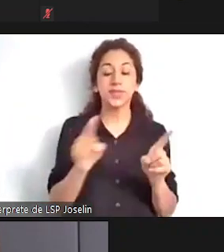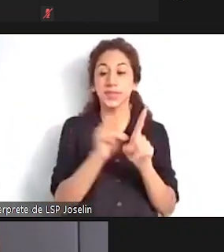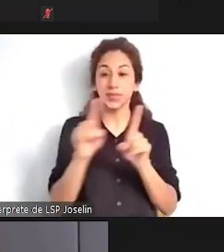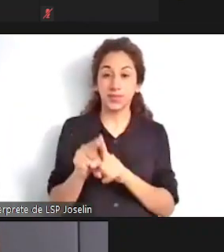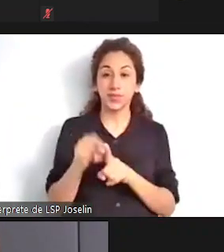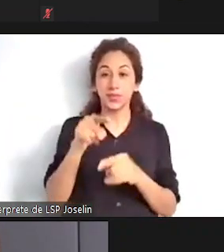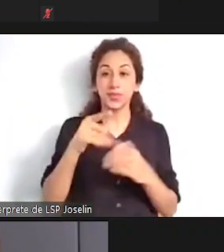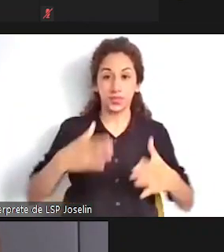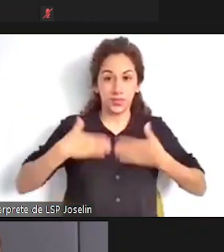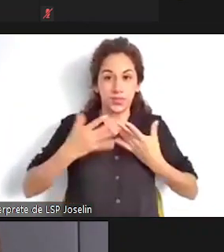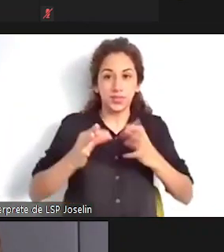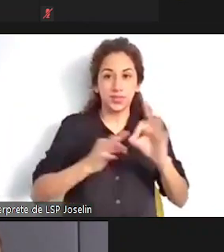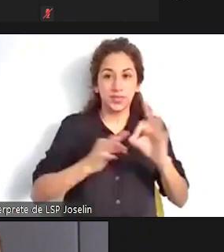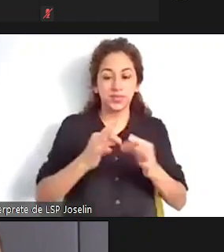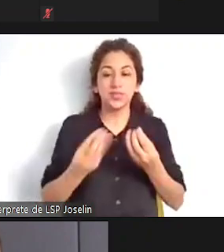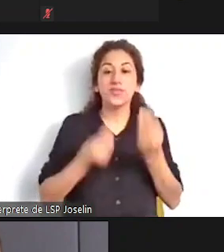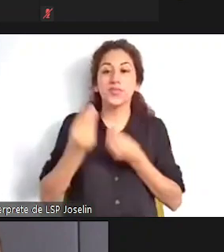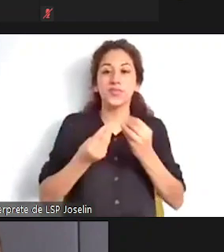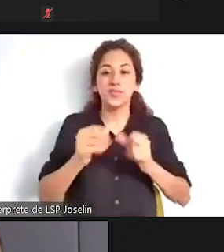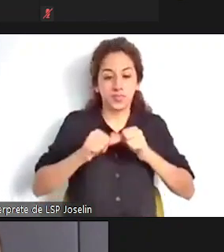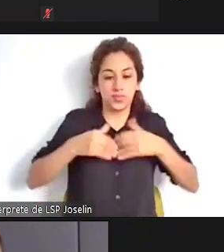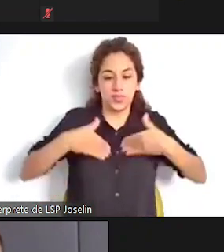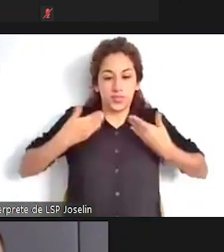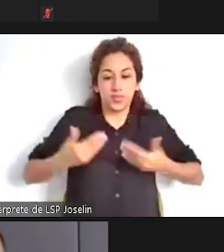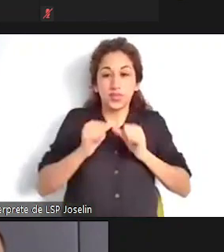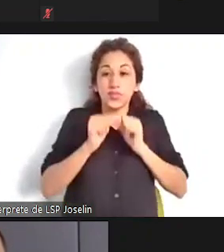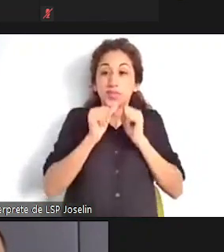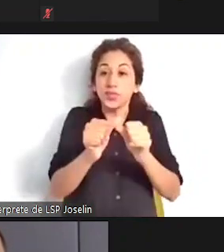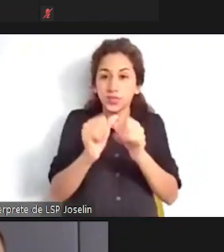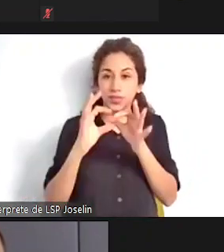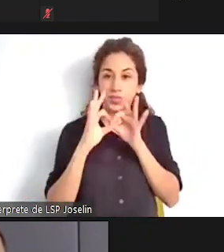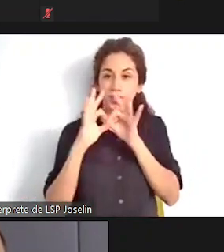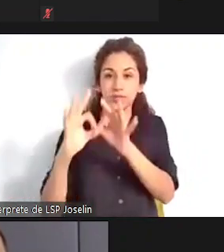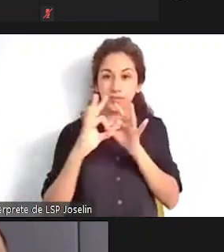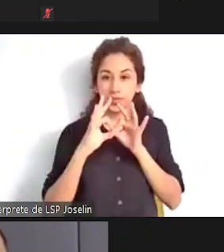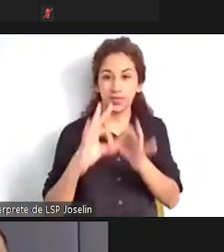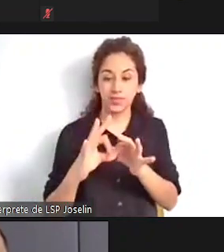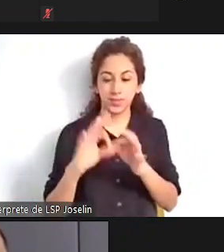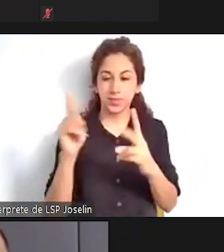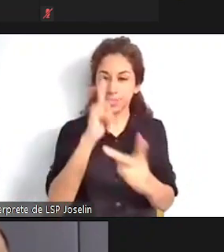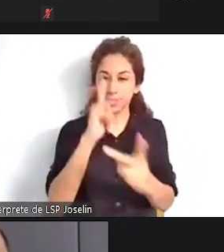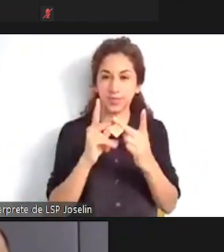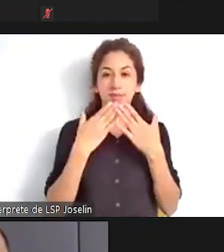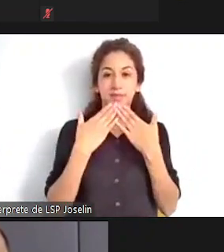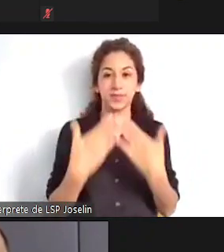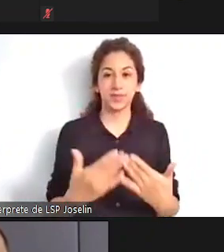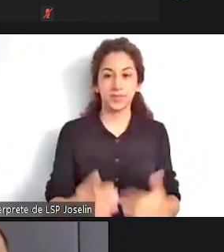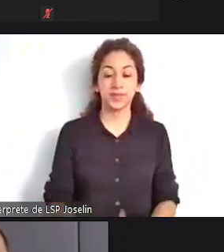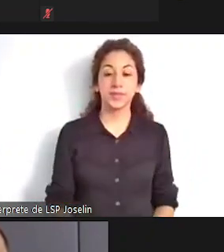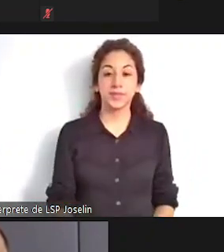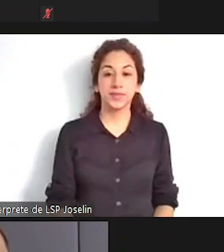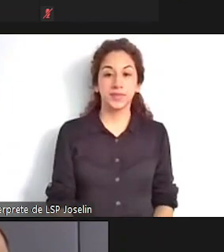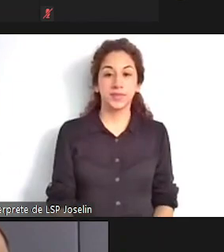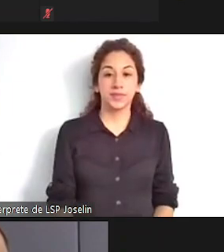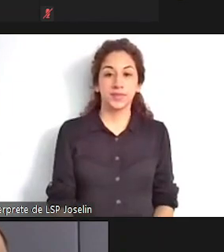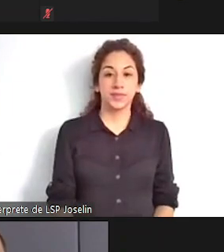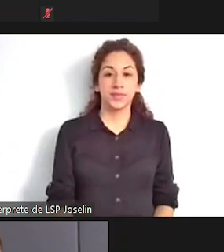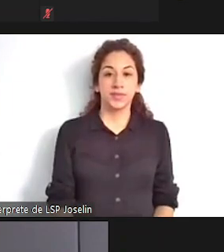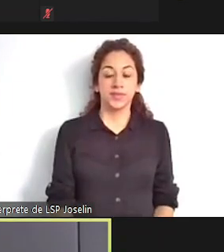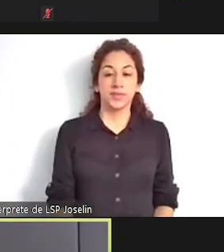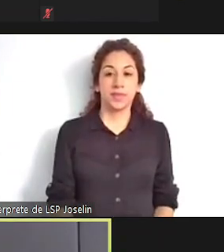like to think on how we continue this partnership that has been so successful thank you